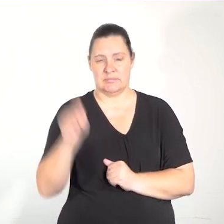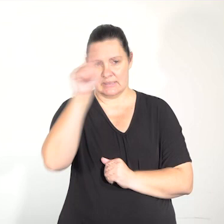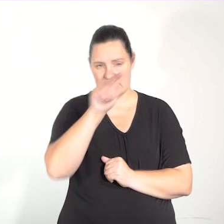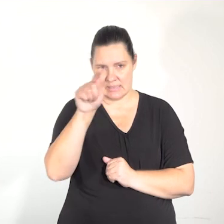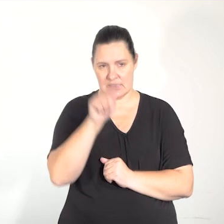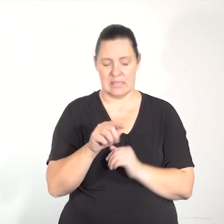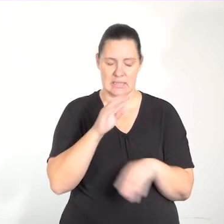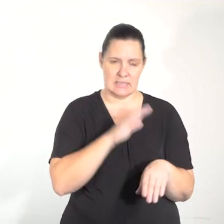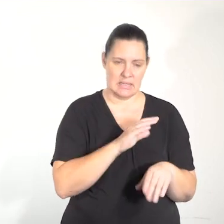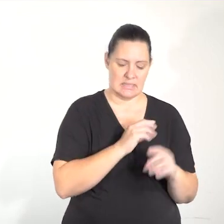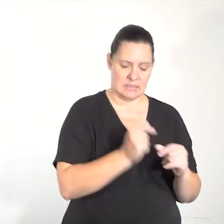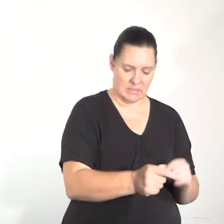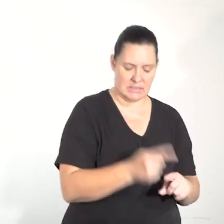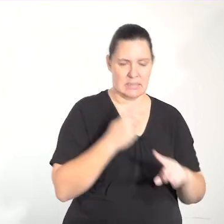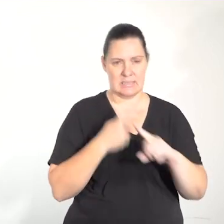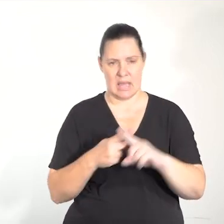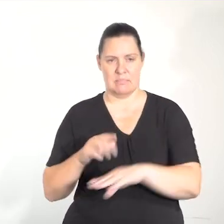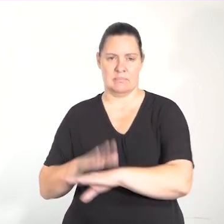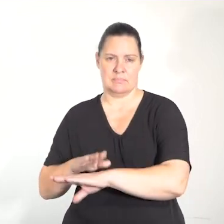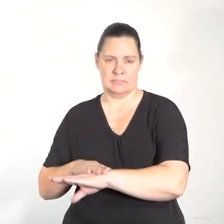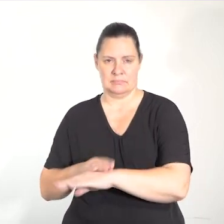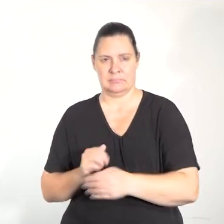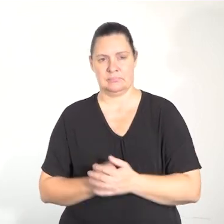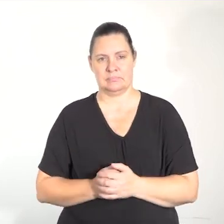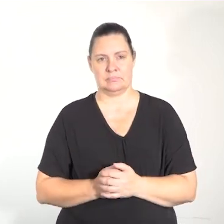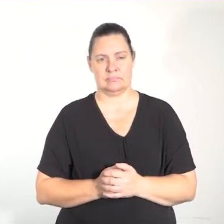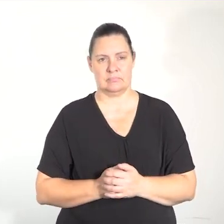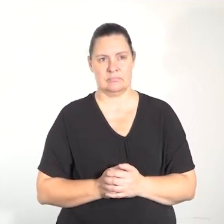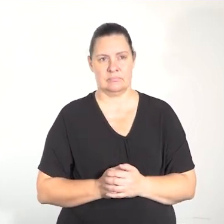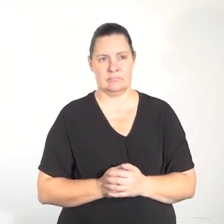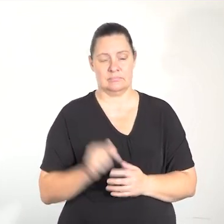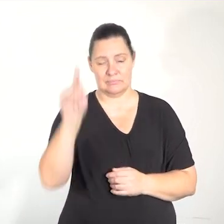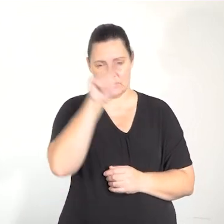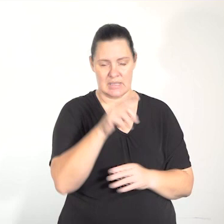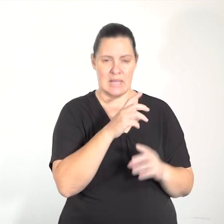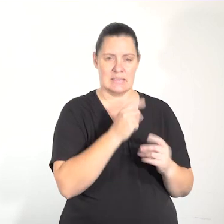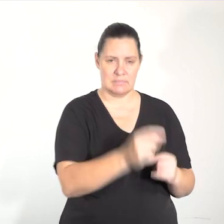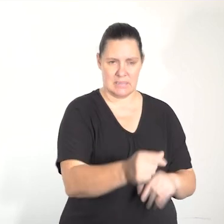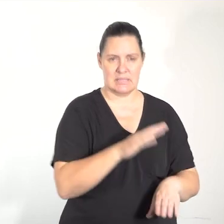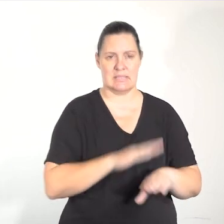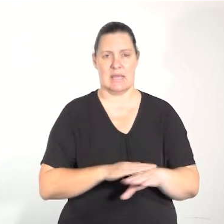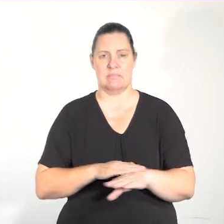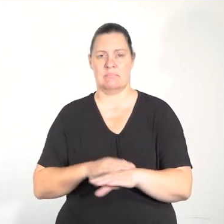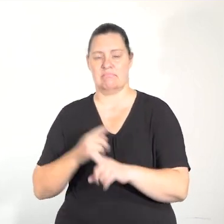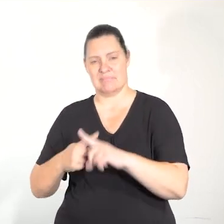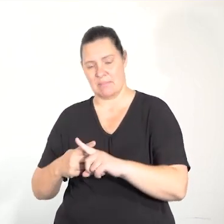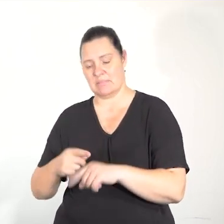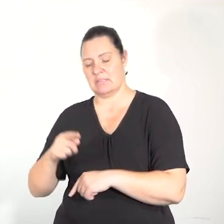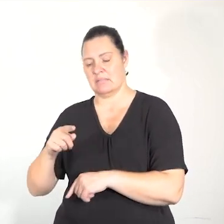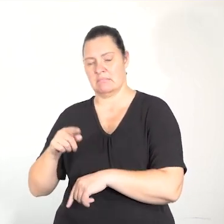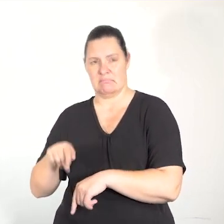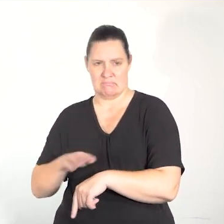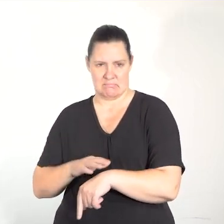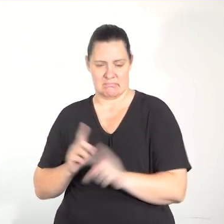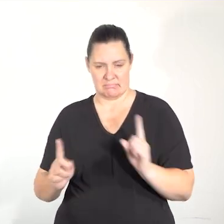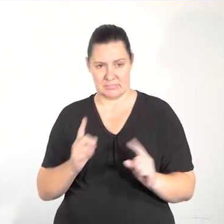So distance is speed multiplied by time. Distance is speed multiplied by time.